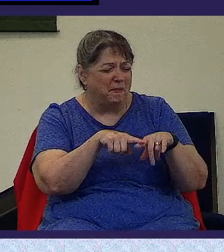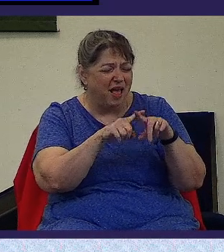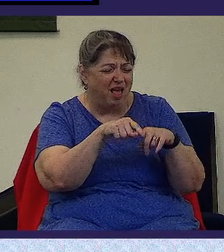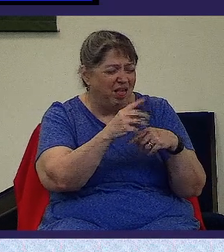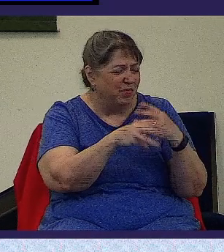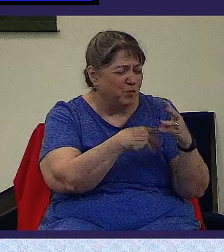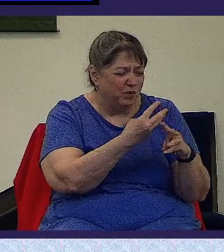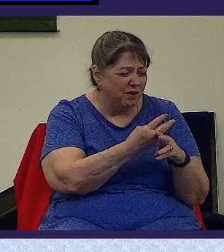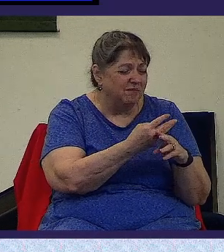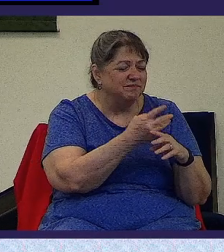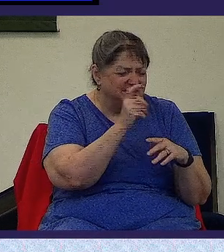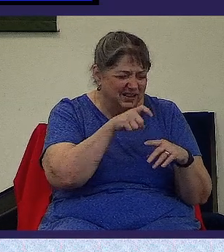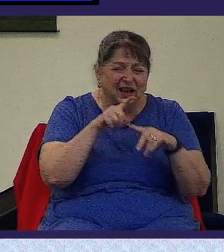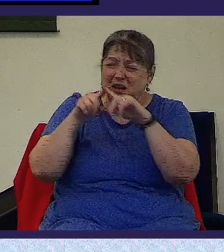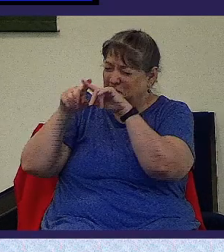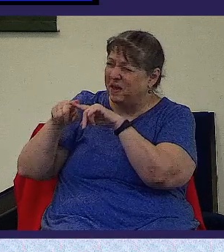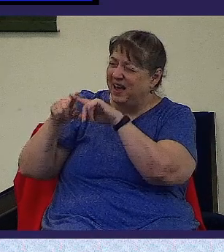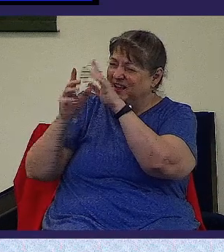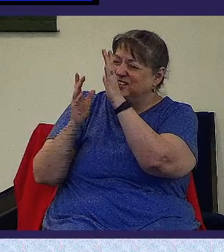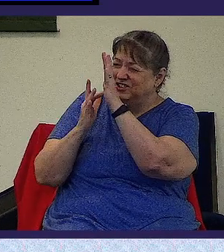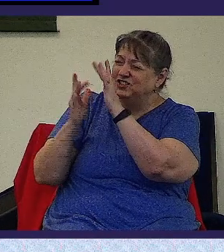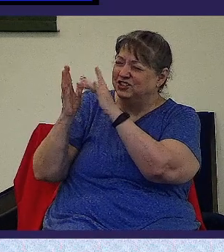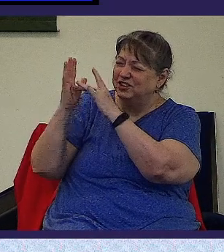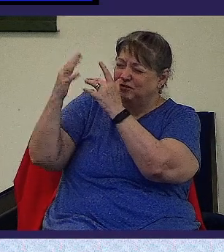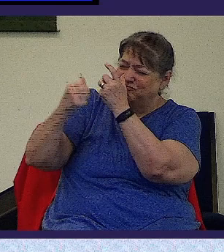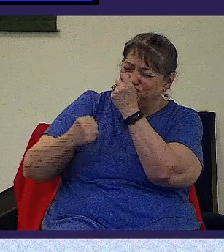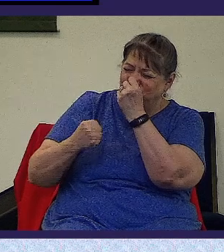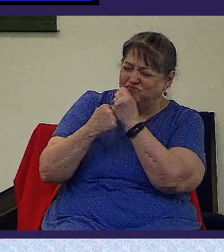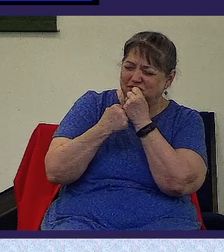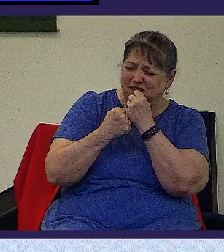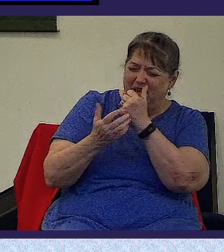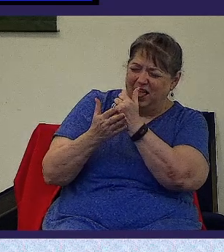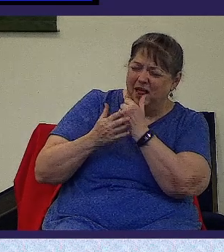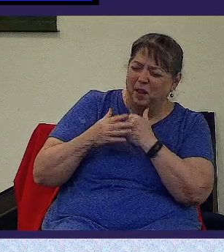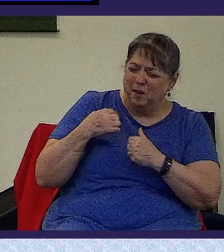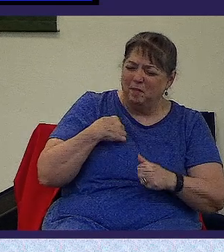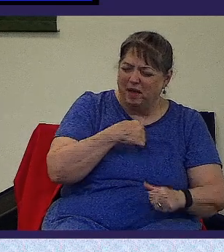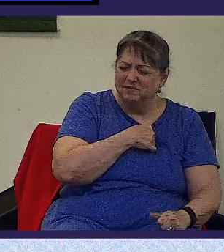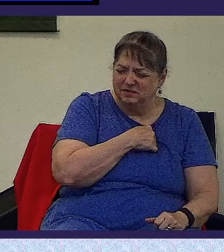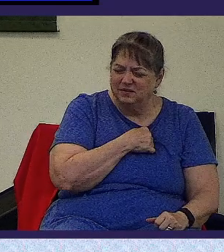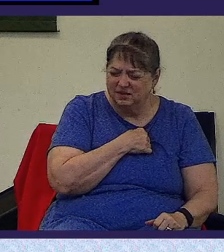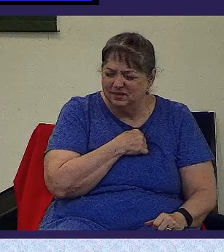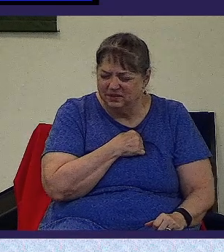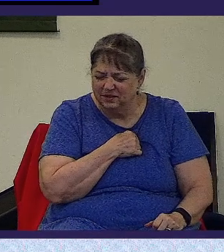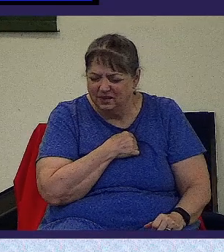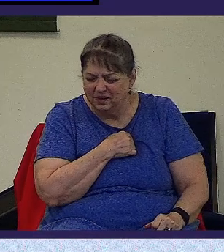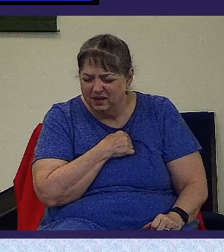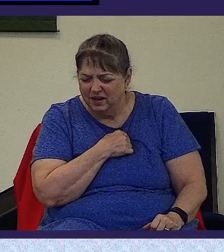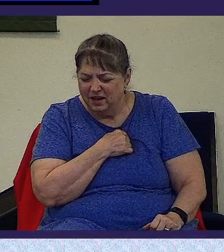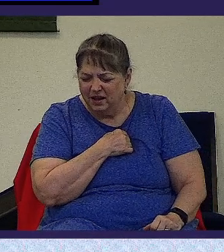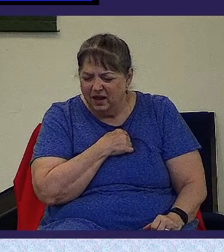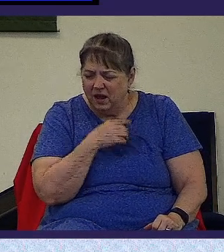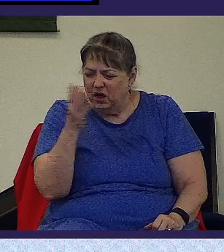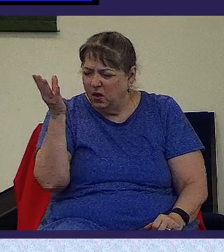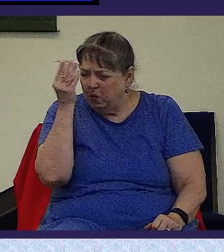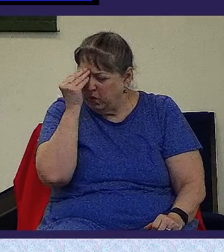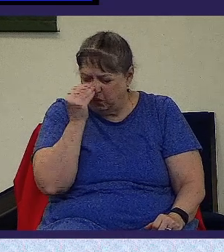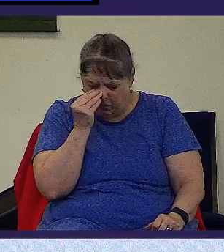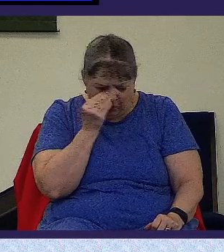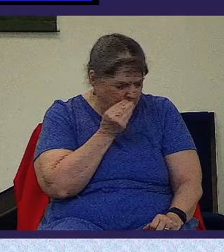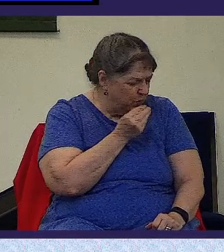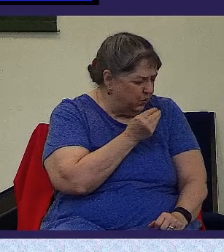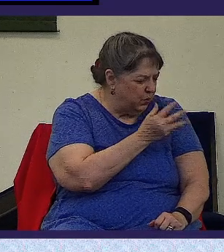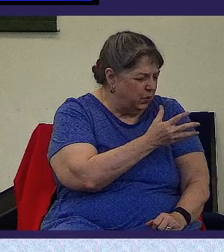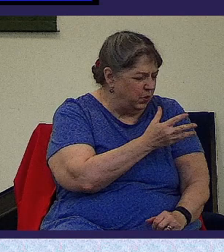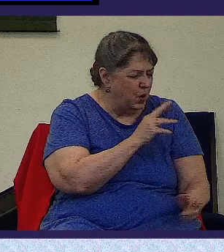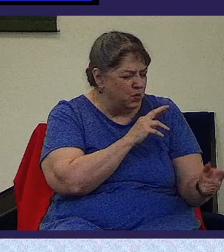our world who wants to guide our world wants to be a part of what's going on in our world that we invite him in and so holy spirit help us to be ready for